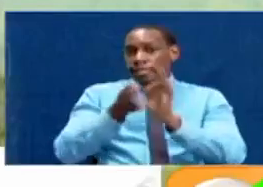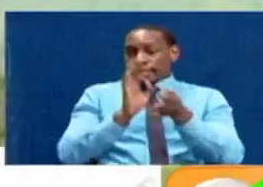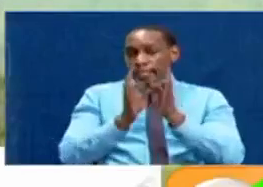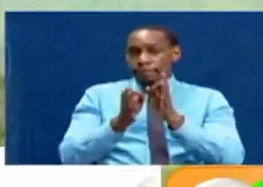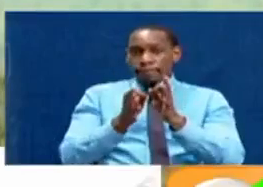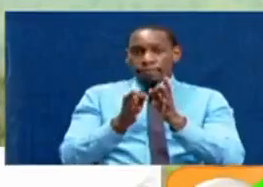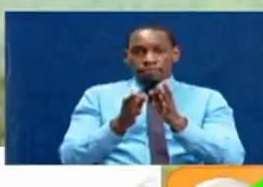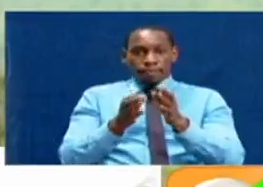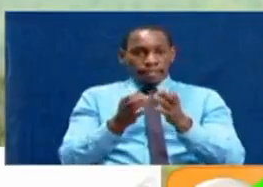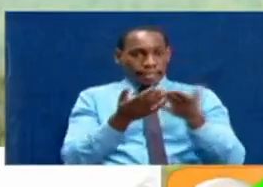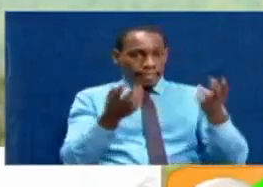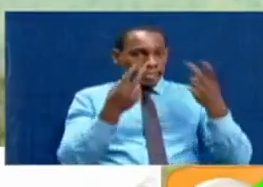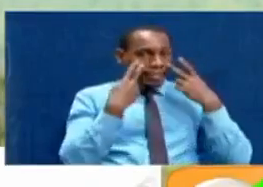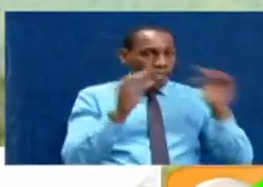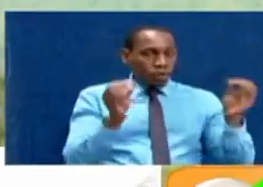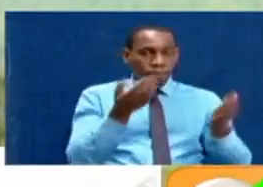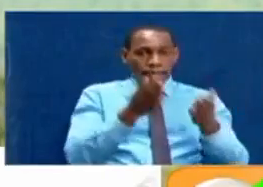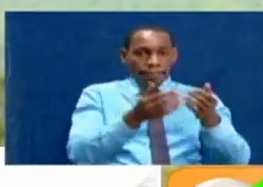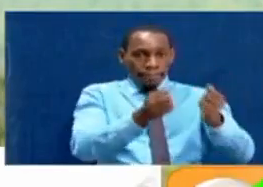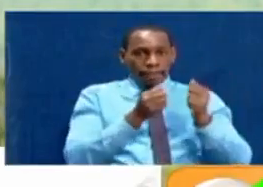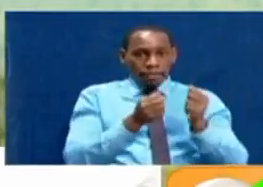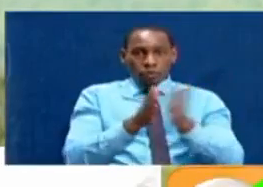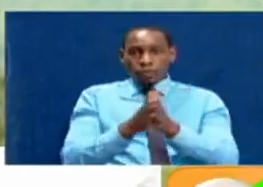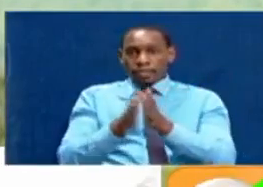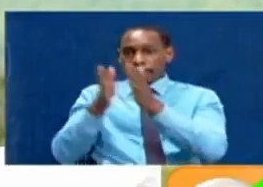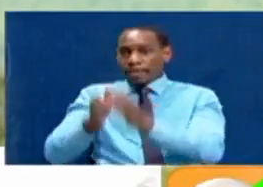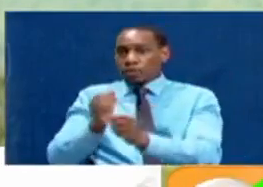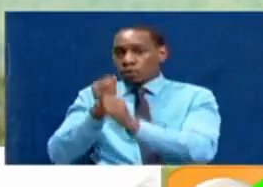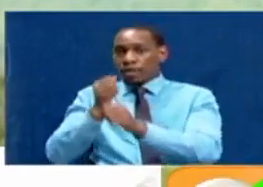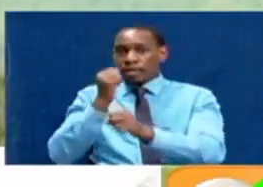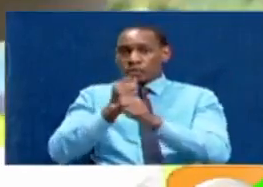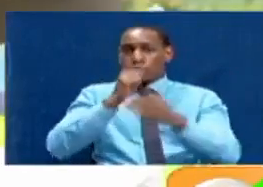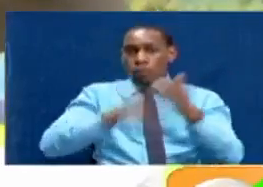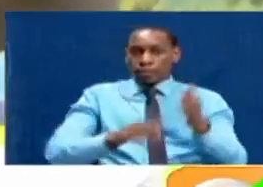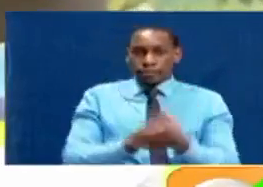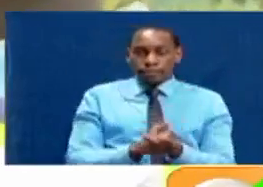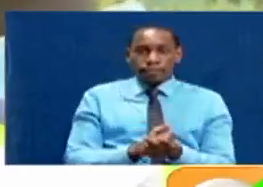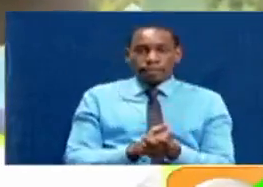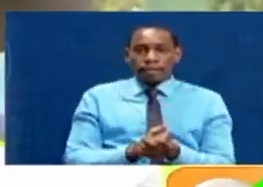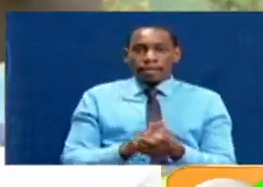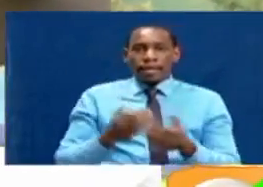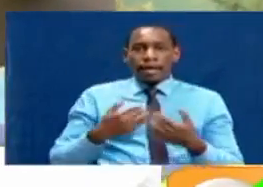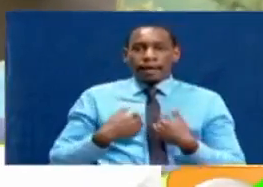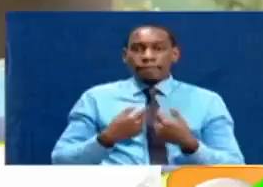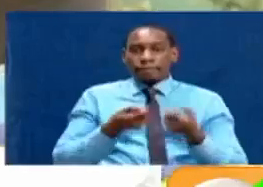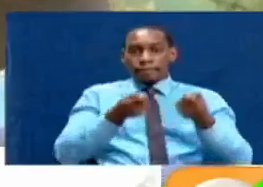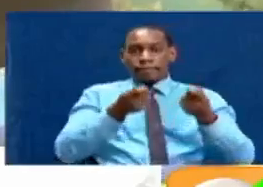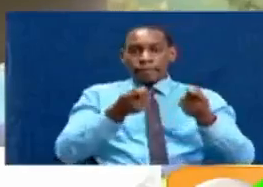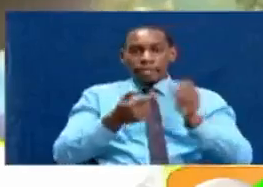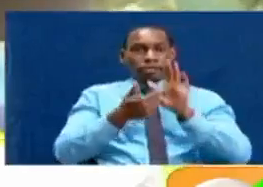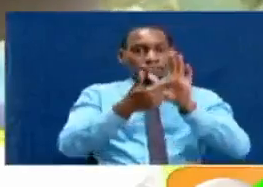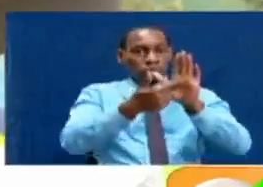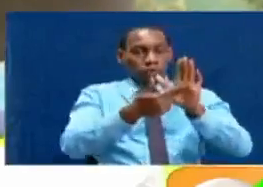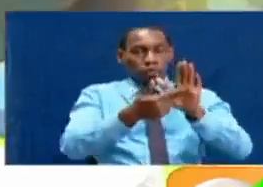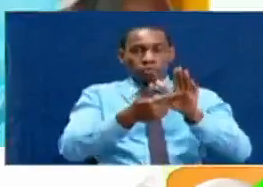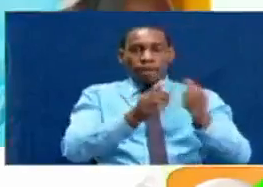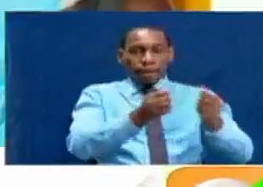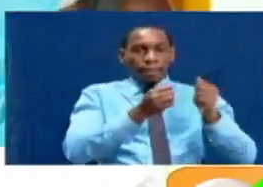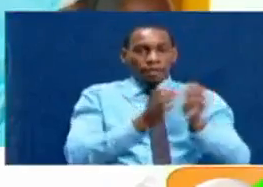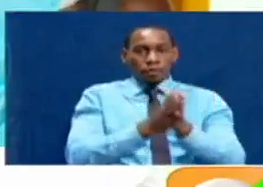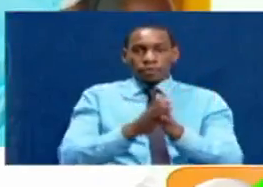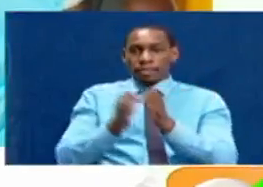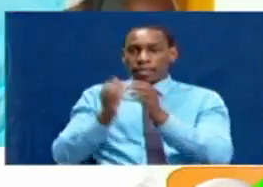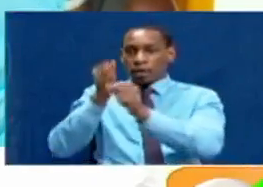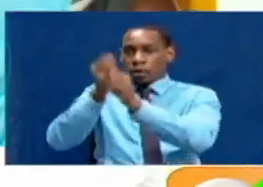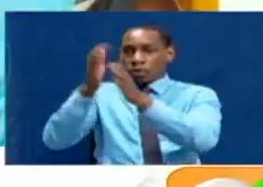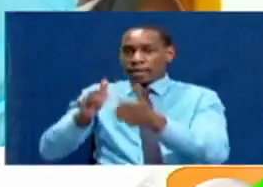is not being seen by either the pilot and the live man, what we do is we give a radio signal to either the pilot and the live